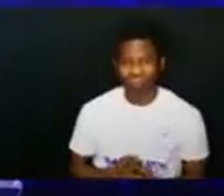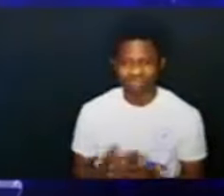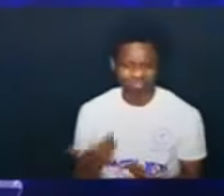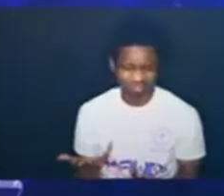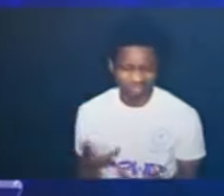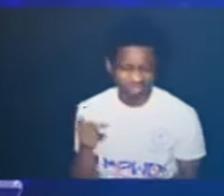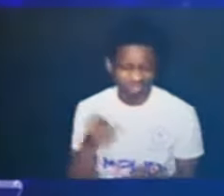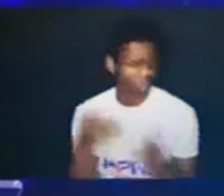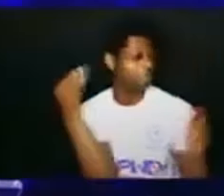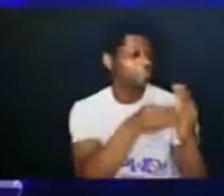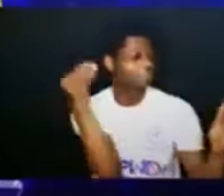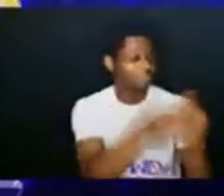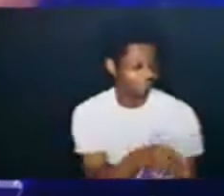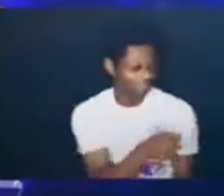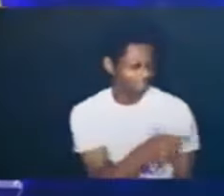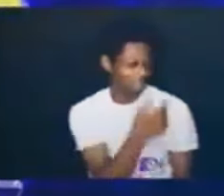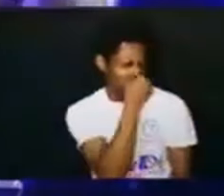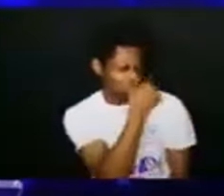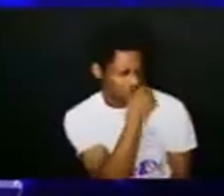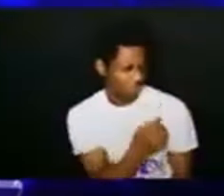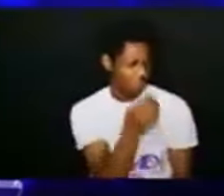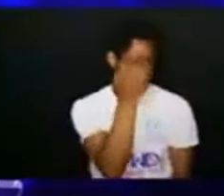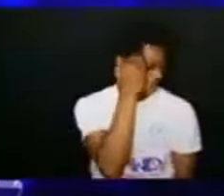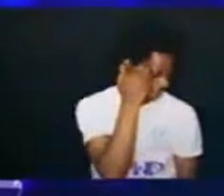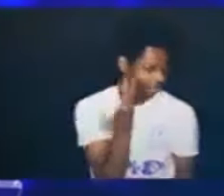nose, look at his. Sometimes people worry me, say,